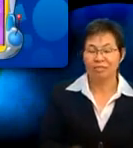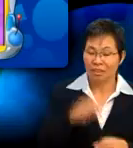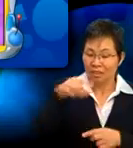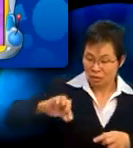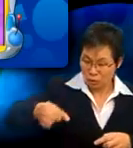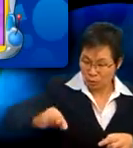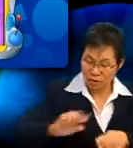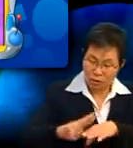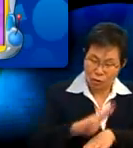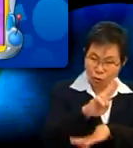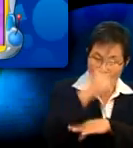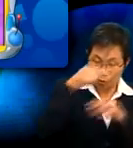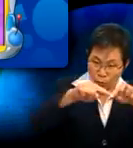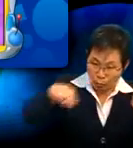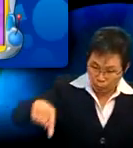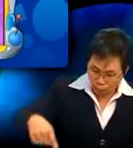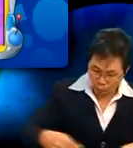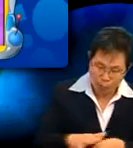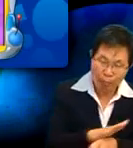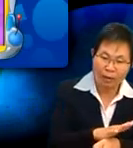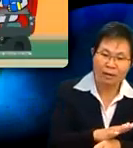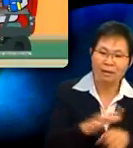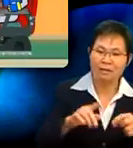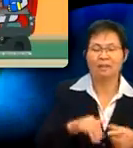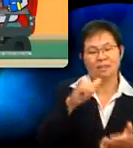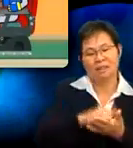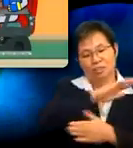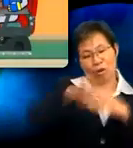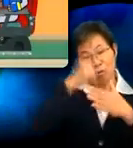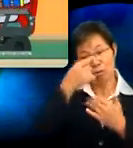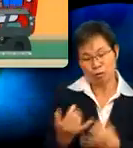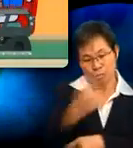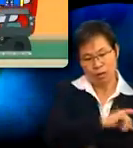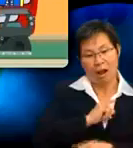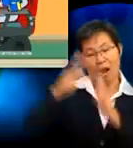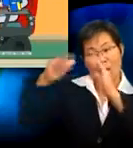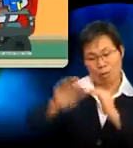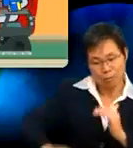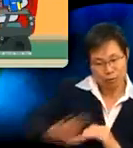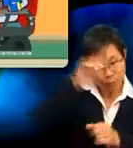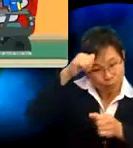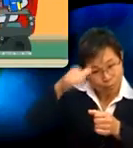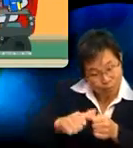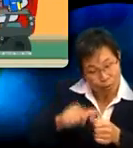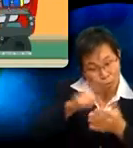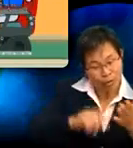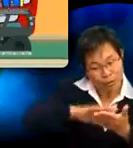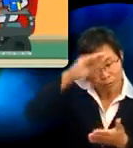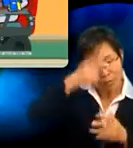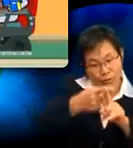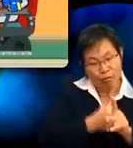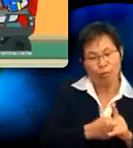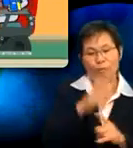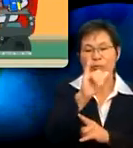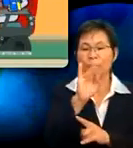A switch is used to complete or break a circuit. That's all for today. I hope you will remember what you